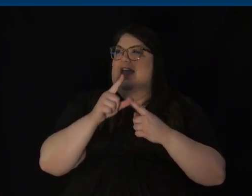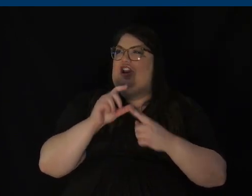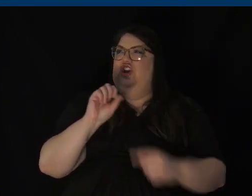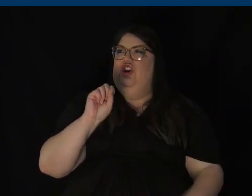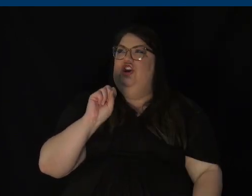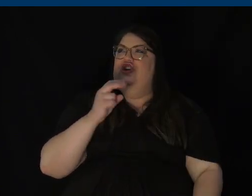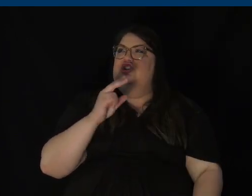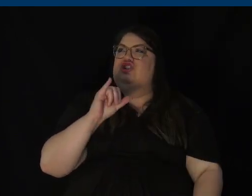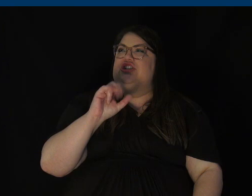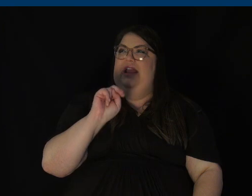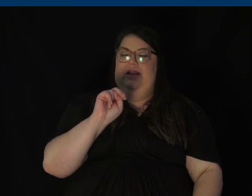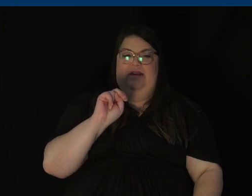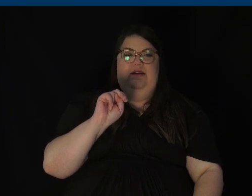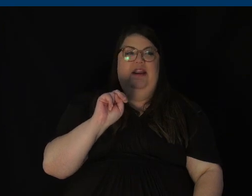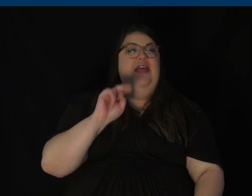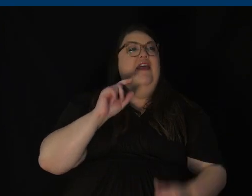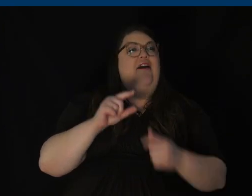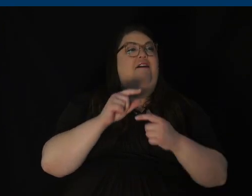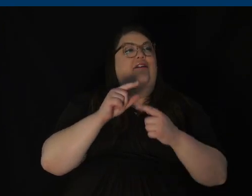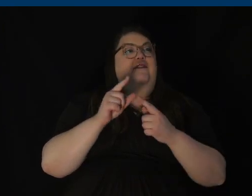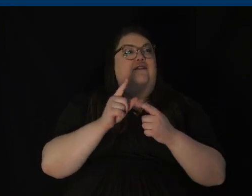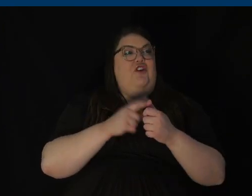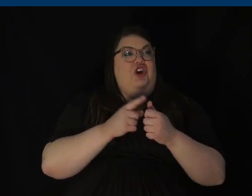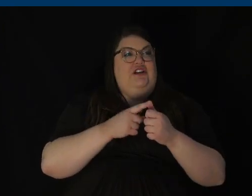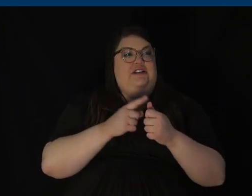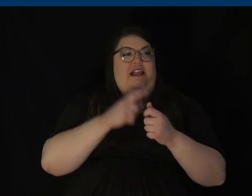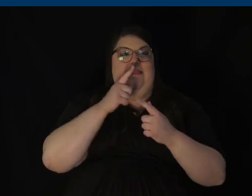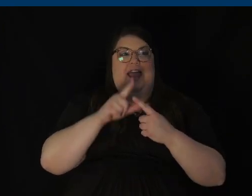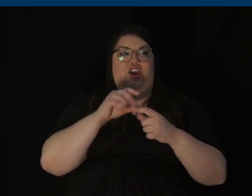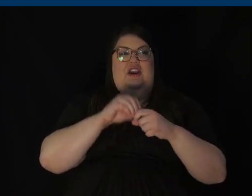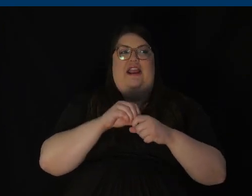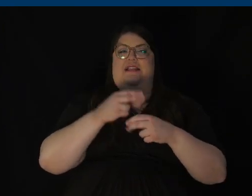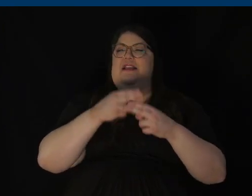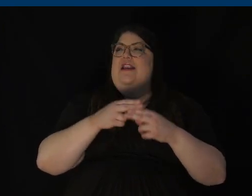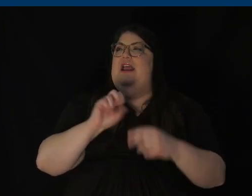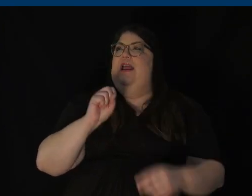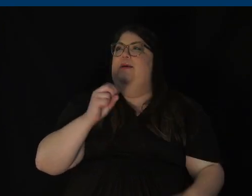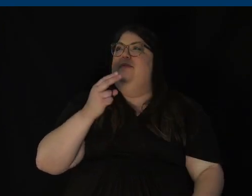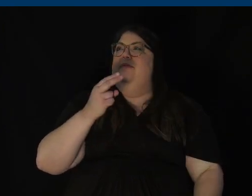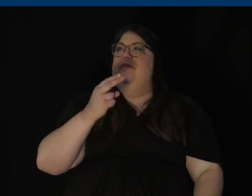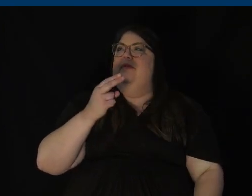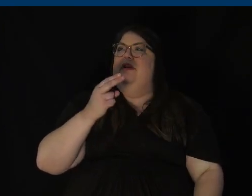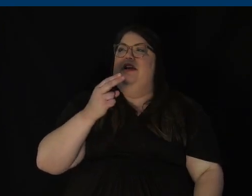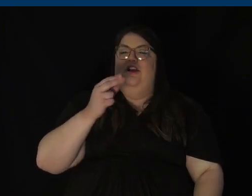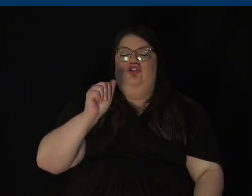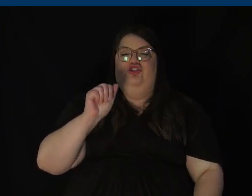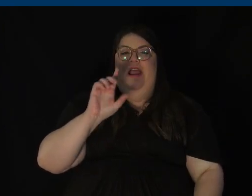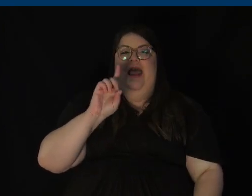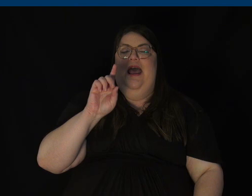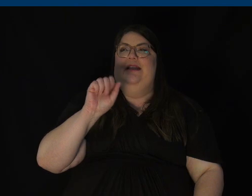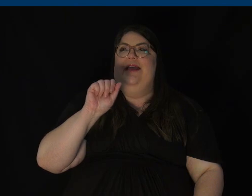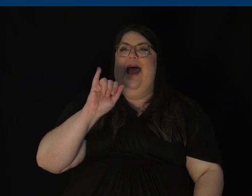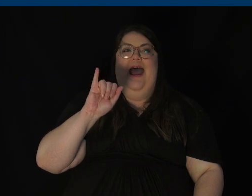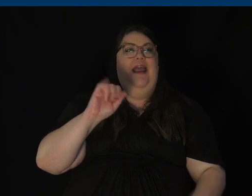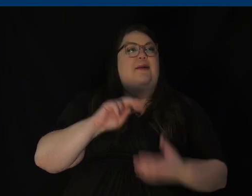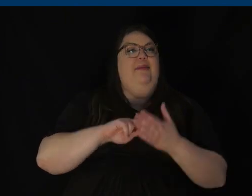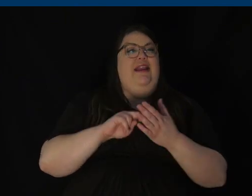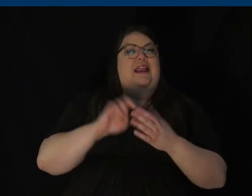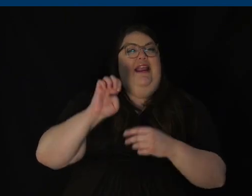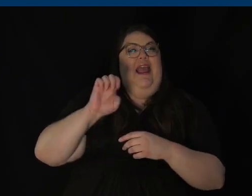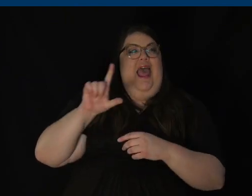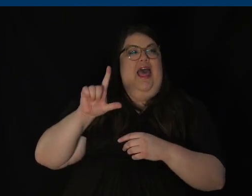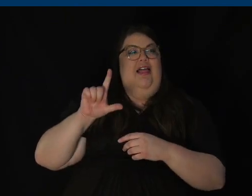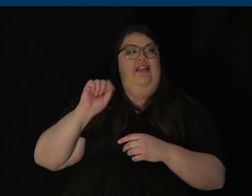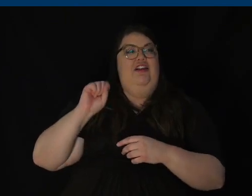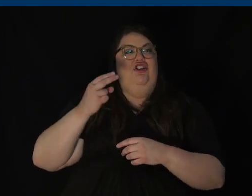first letter in the name Shaddai. When we say, call God's name El Shaddai, meaning the Almighty